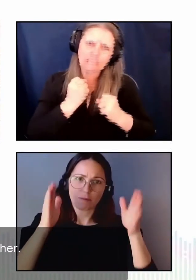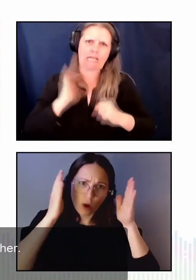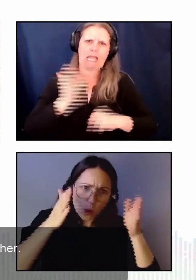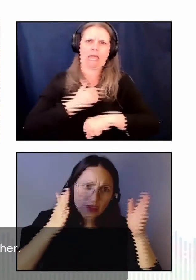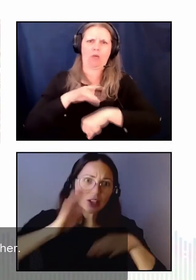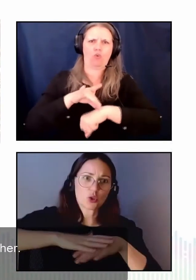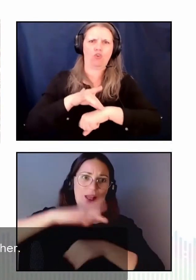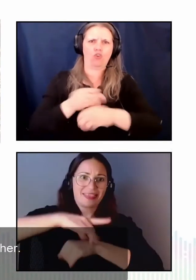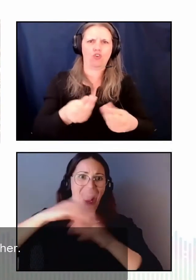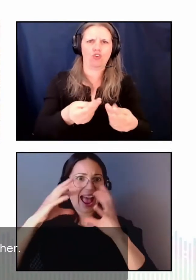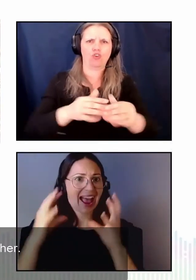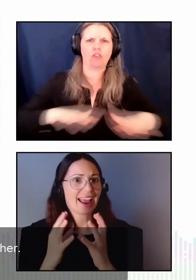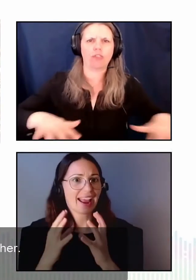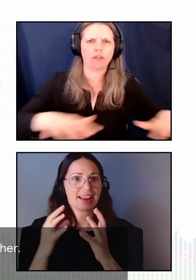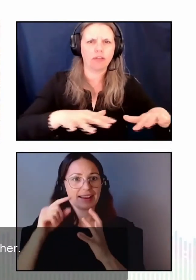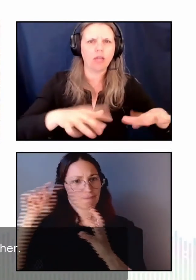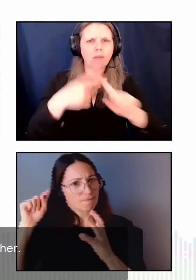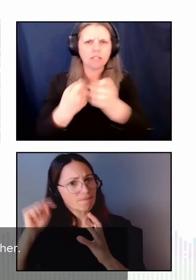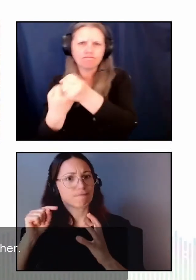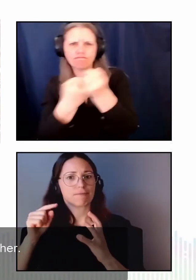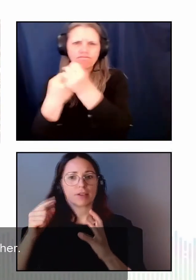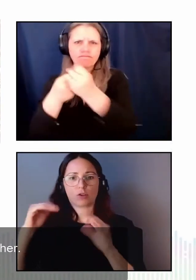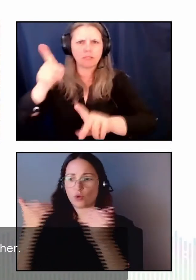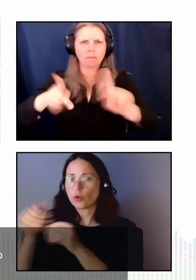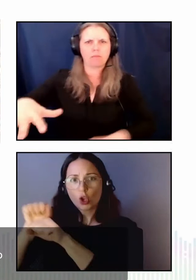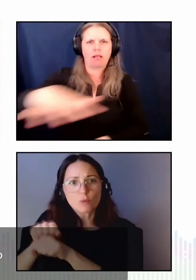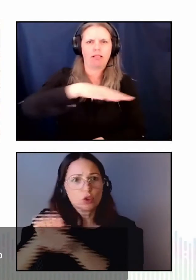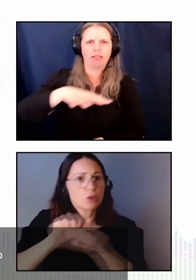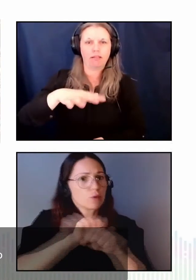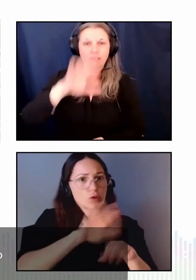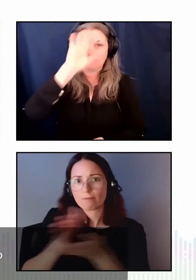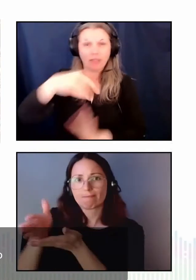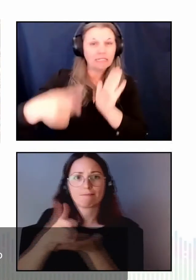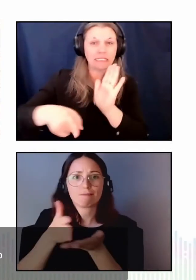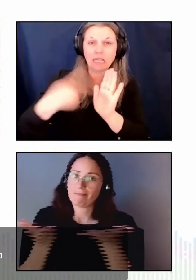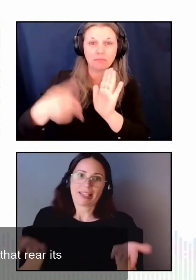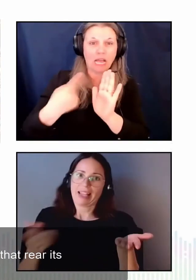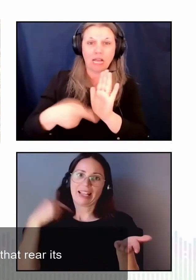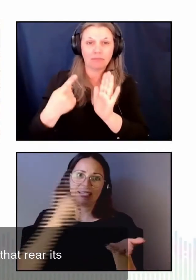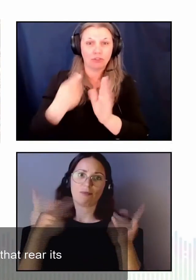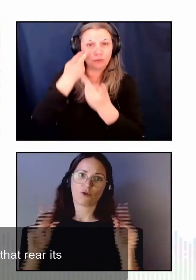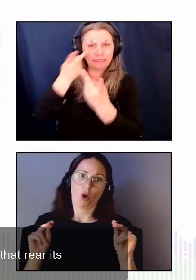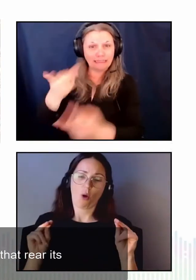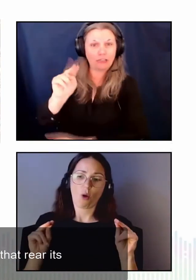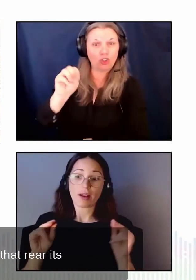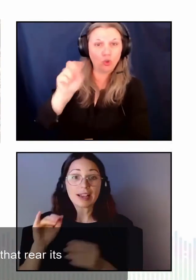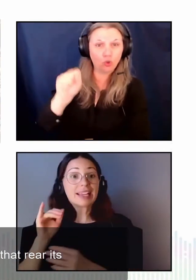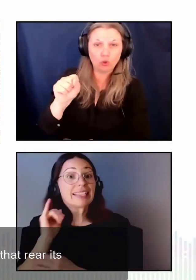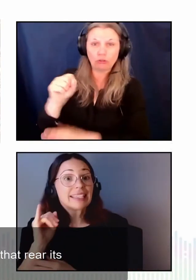to care about each other. It doesn't seem like that sometimes when you listen to the news and you